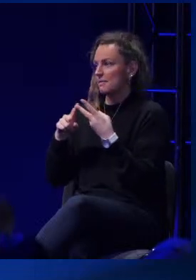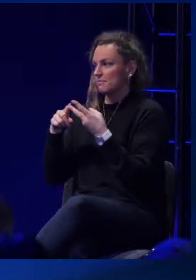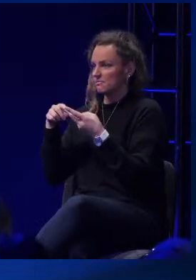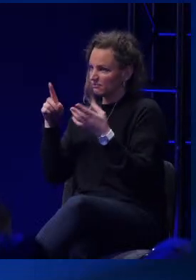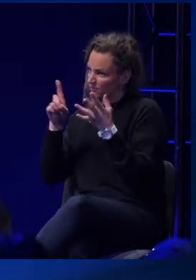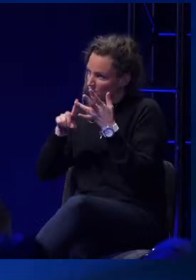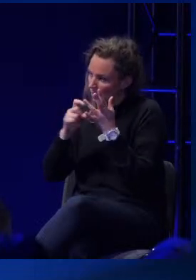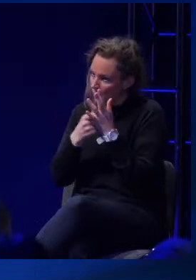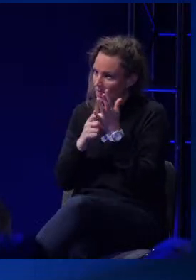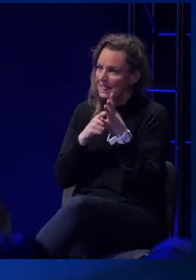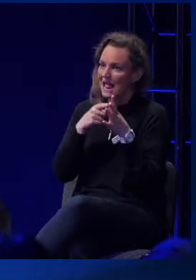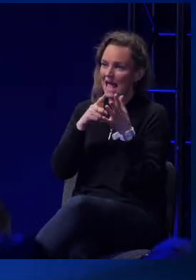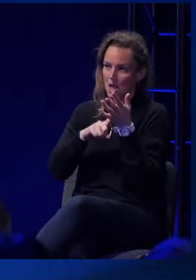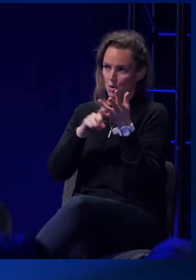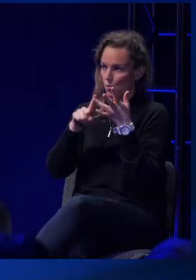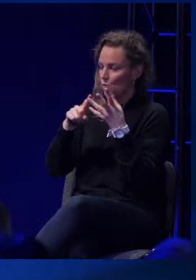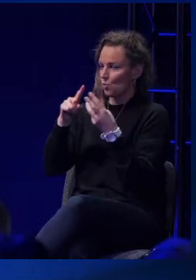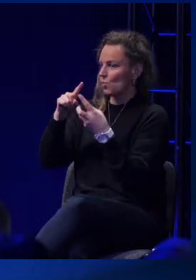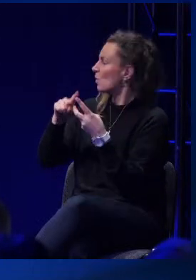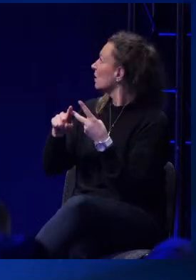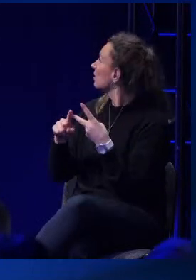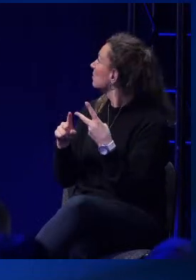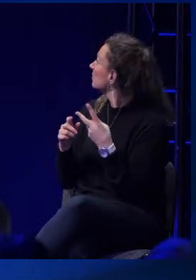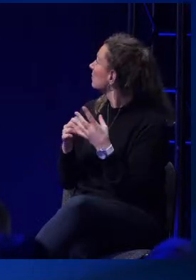know, and